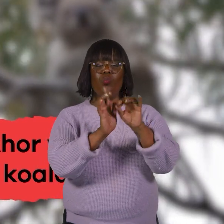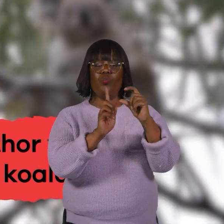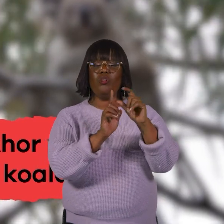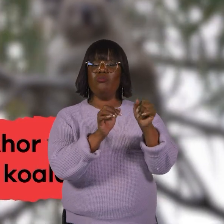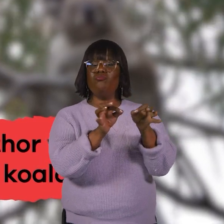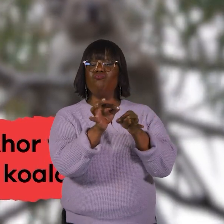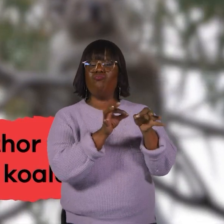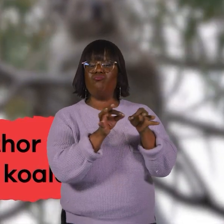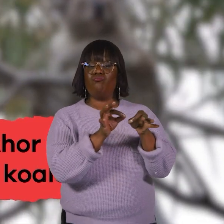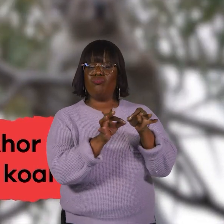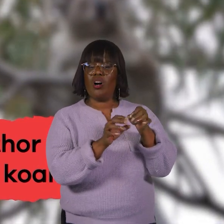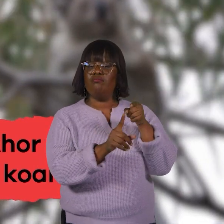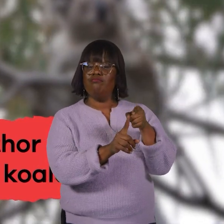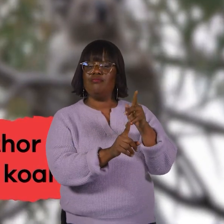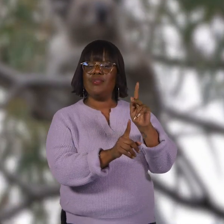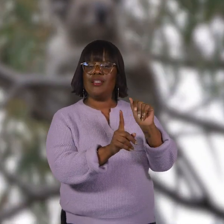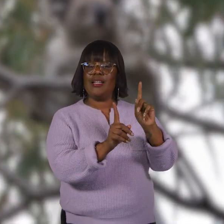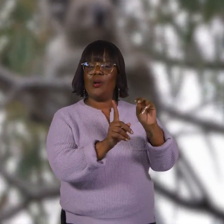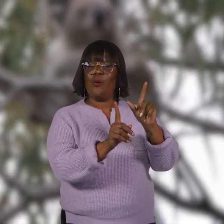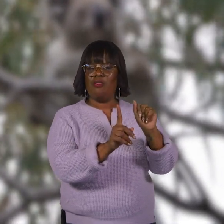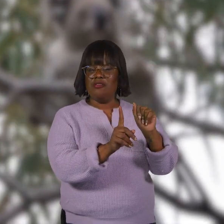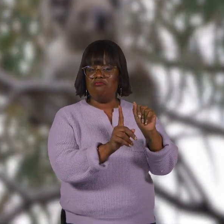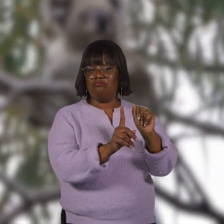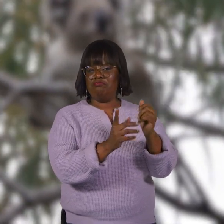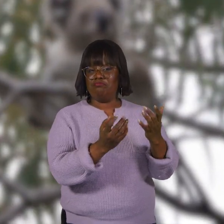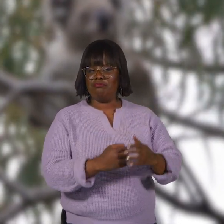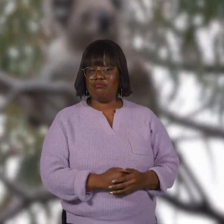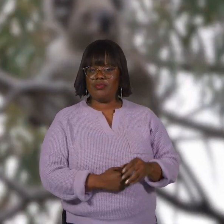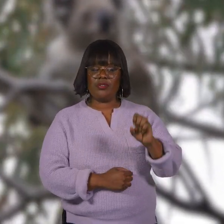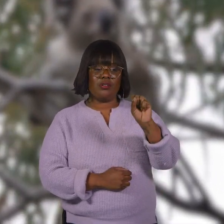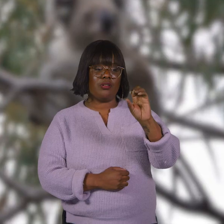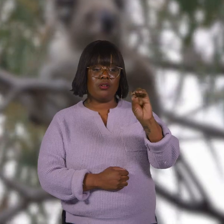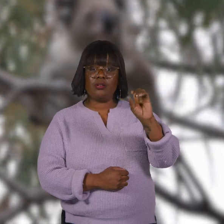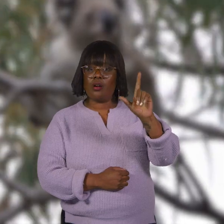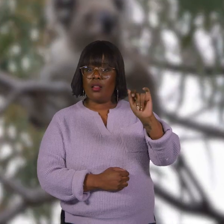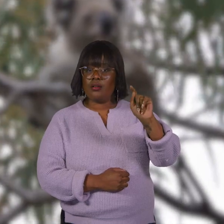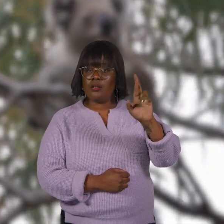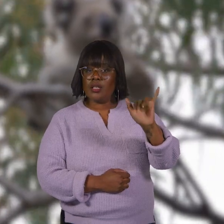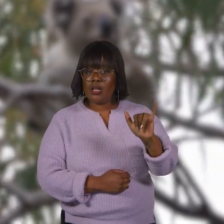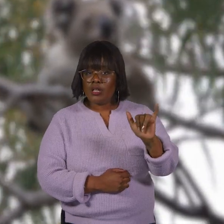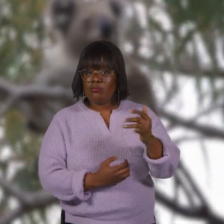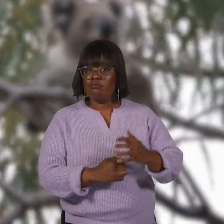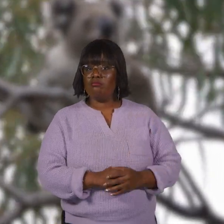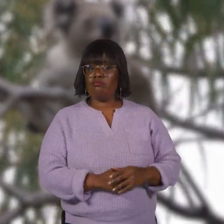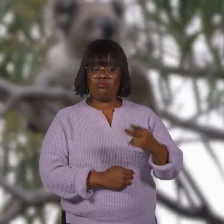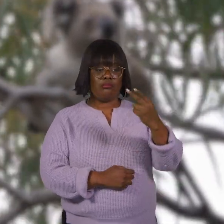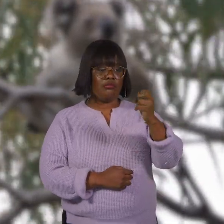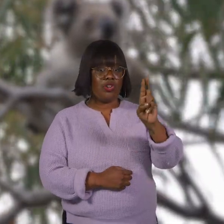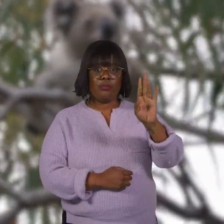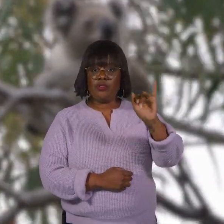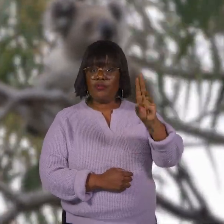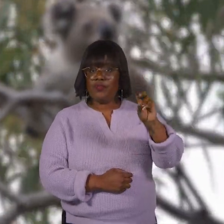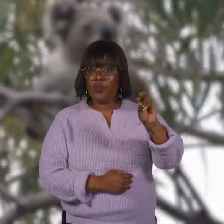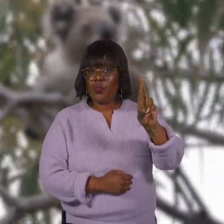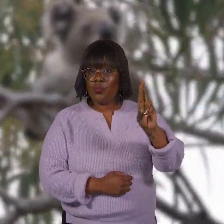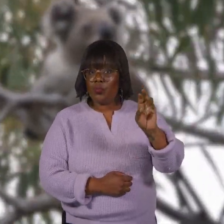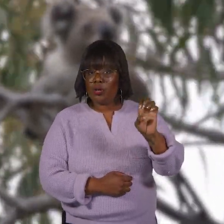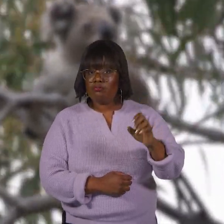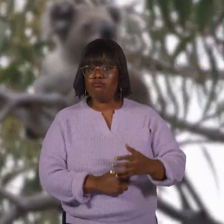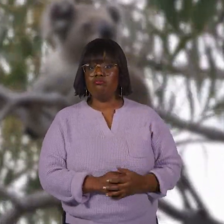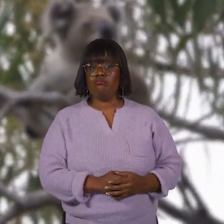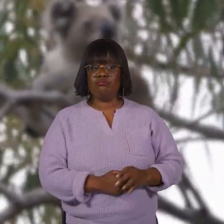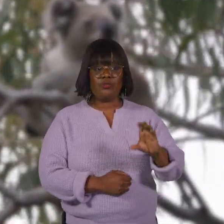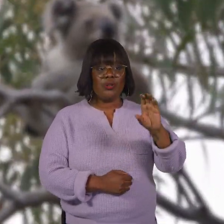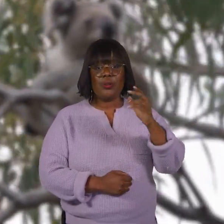least describes the koala. A. Solitary B. Herbivore C.